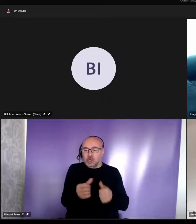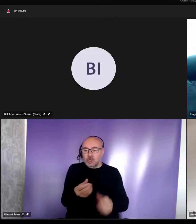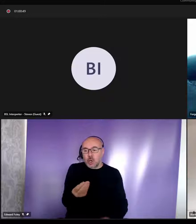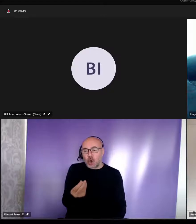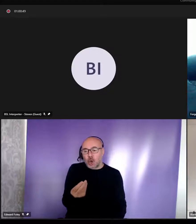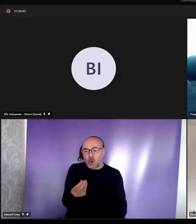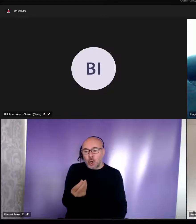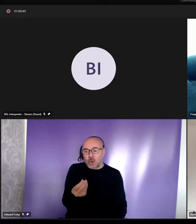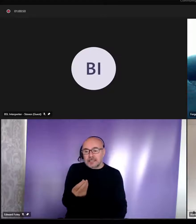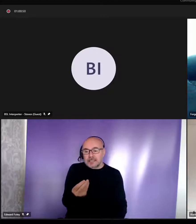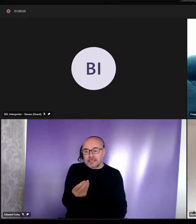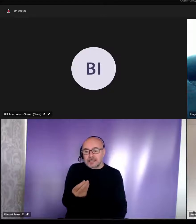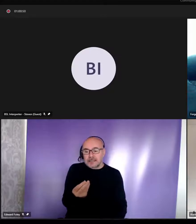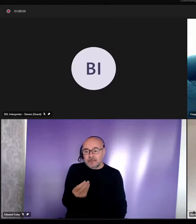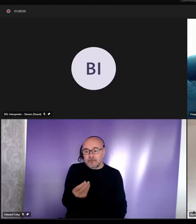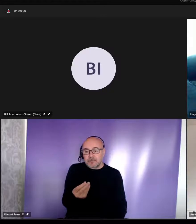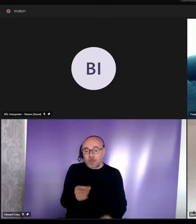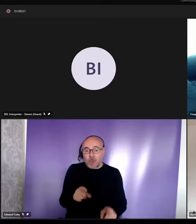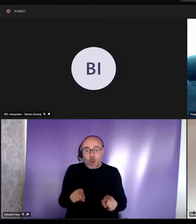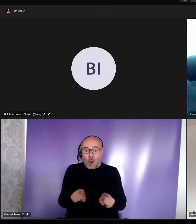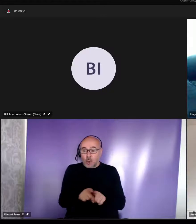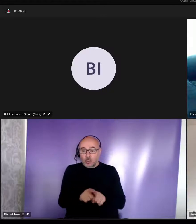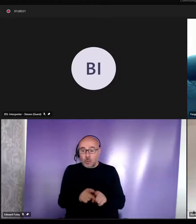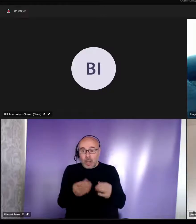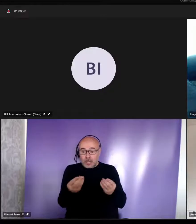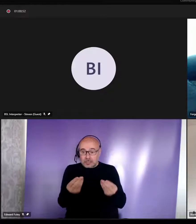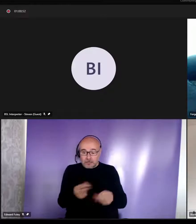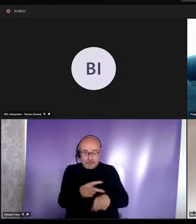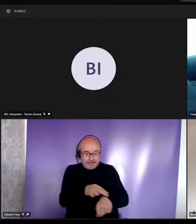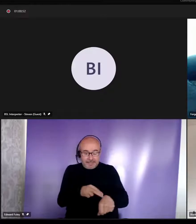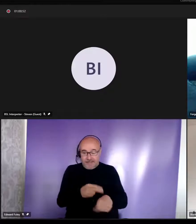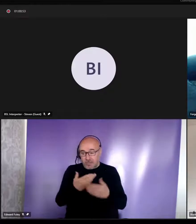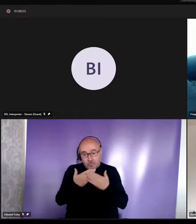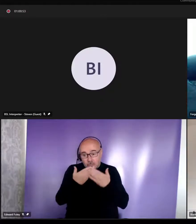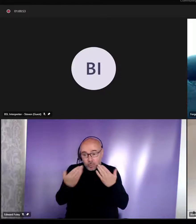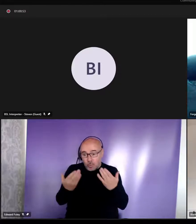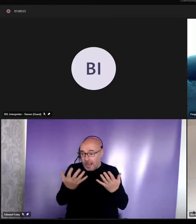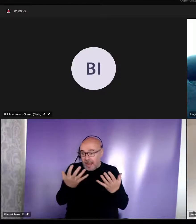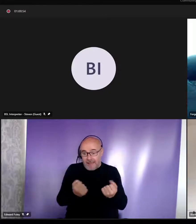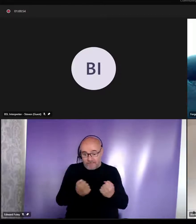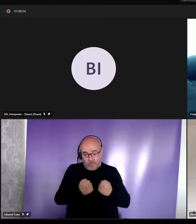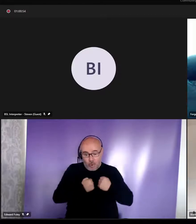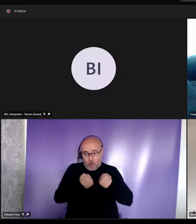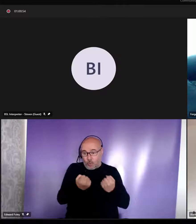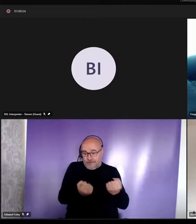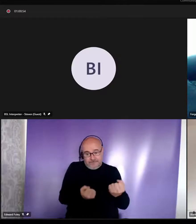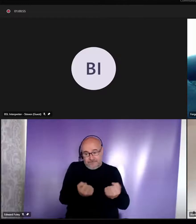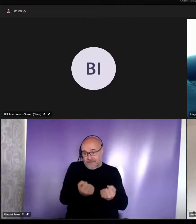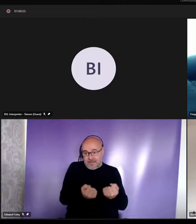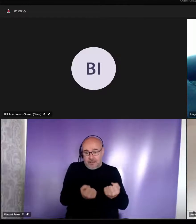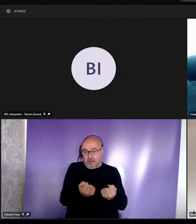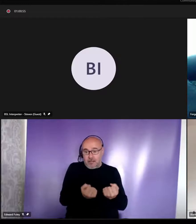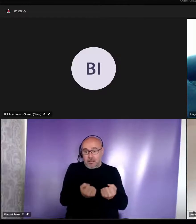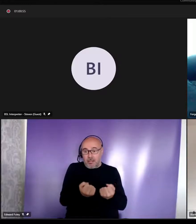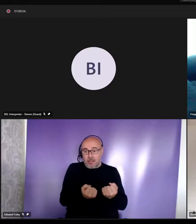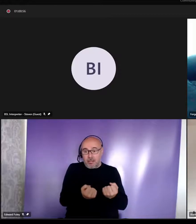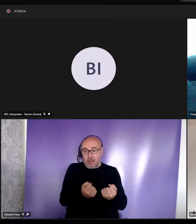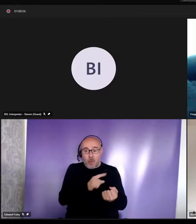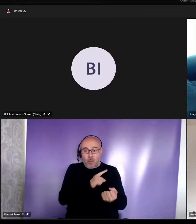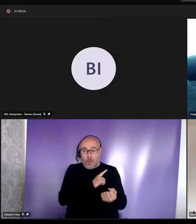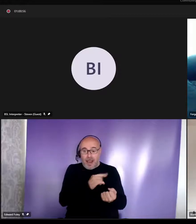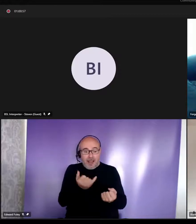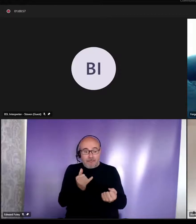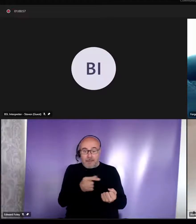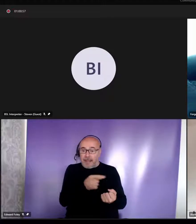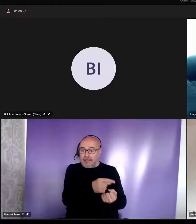to a private vehicle that they may or may not have, because people may have then got rid of one vehicle or two